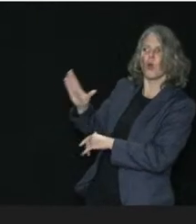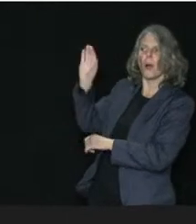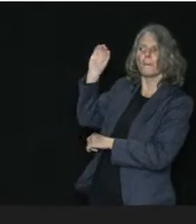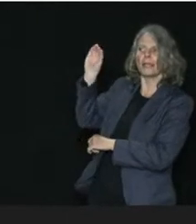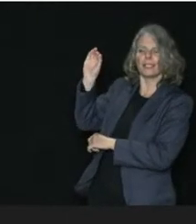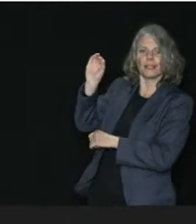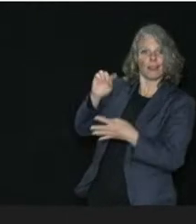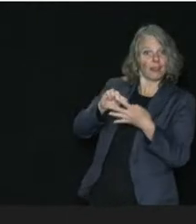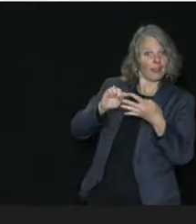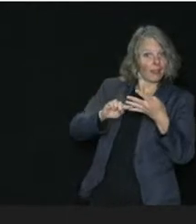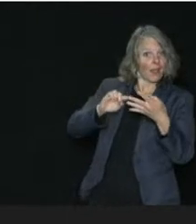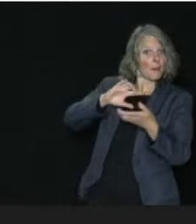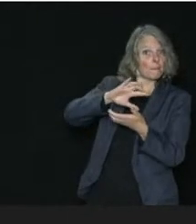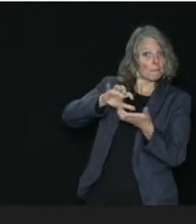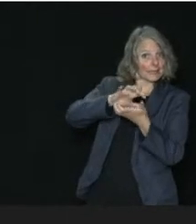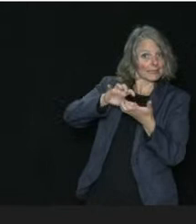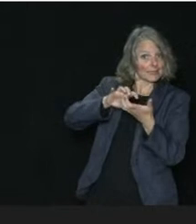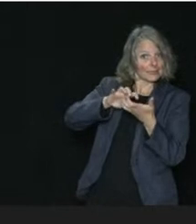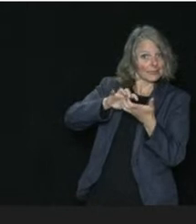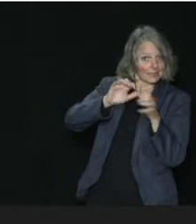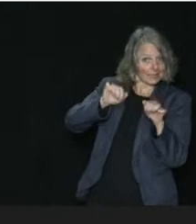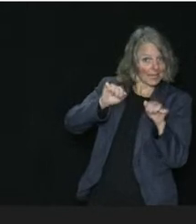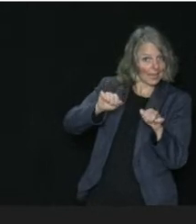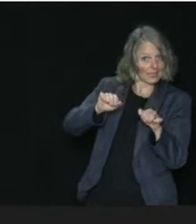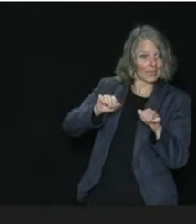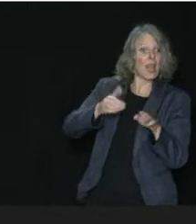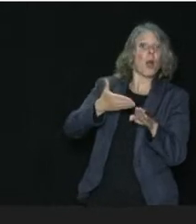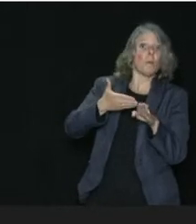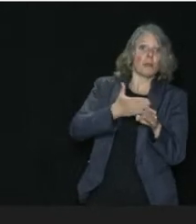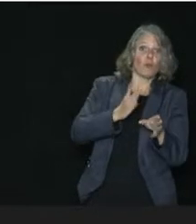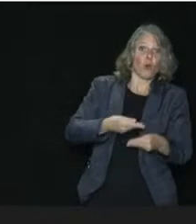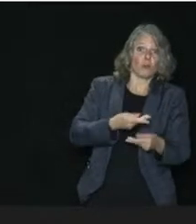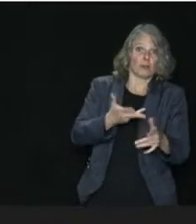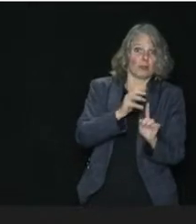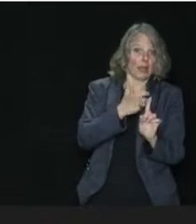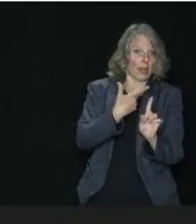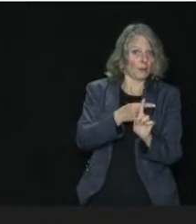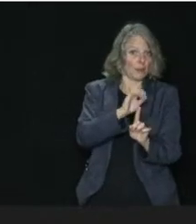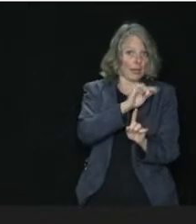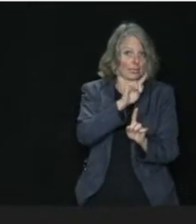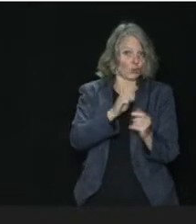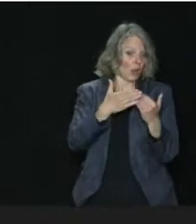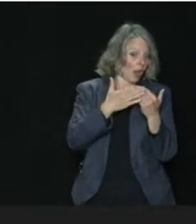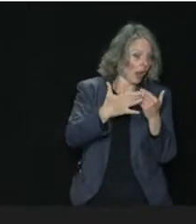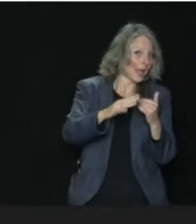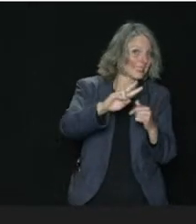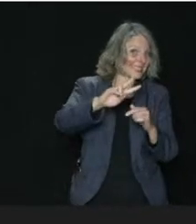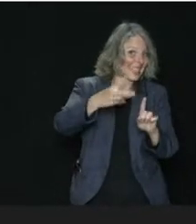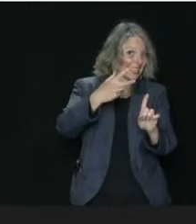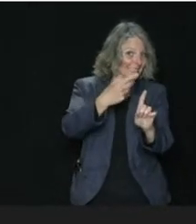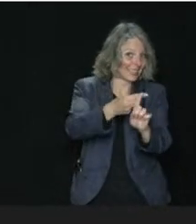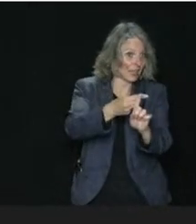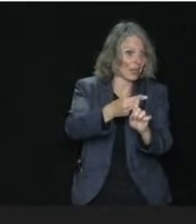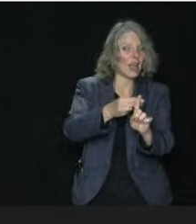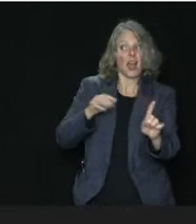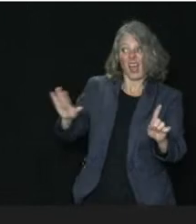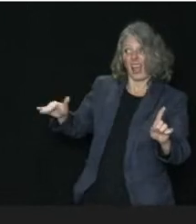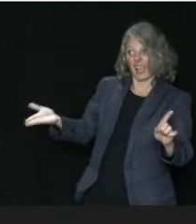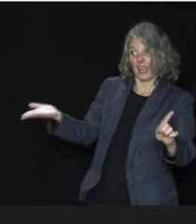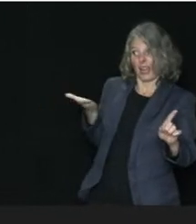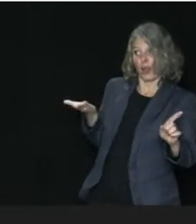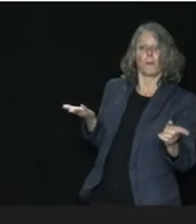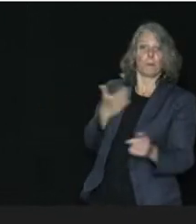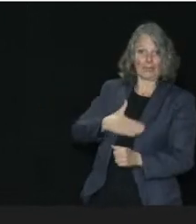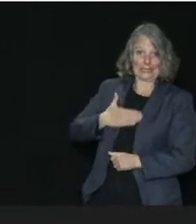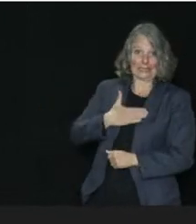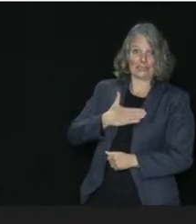before the initial people who got AstraZeneca vaccine is due for their second dose. So I think that, again, watch this